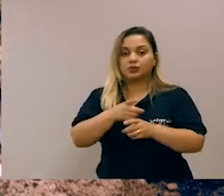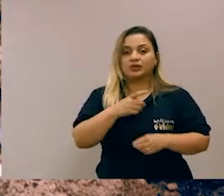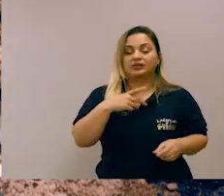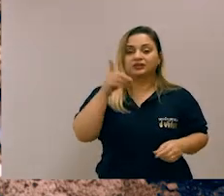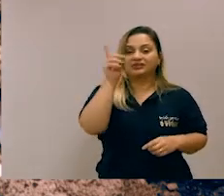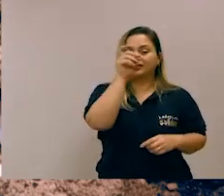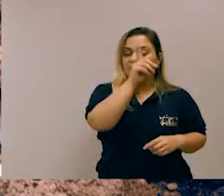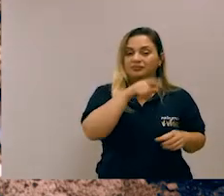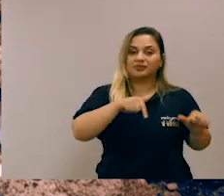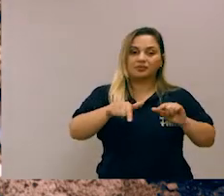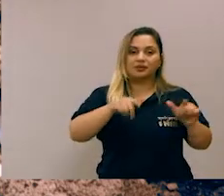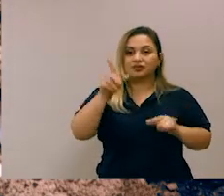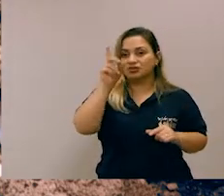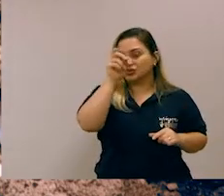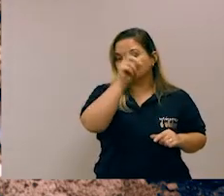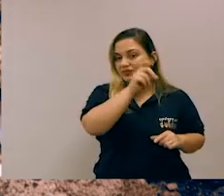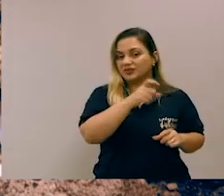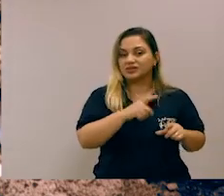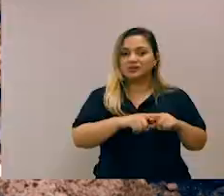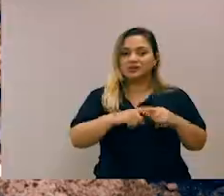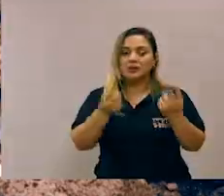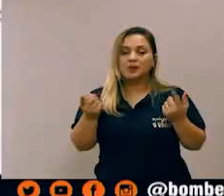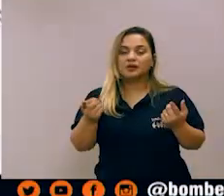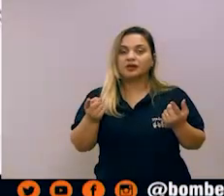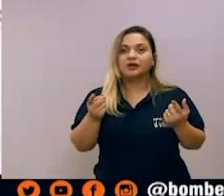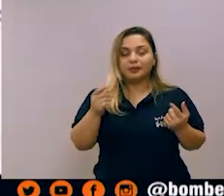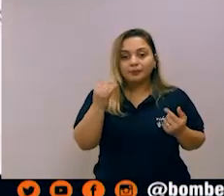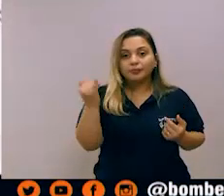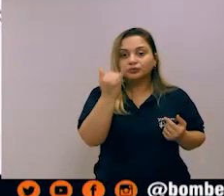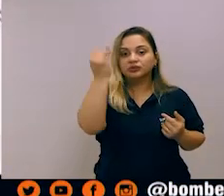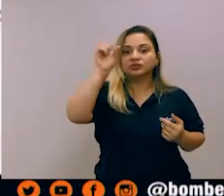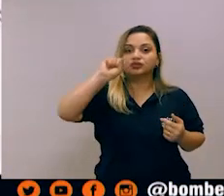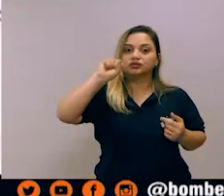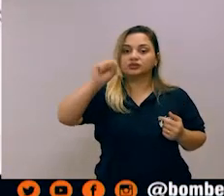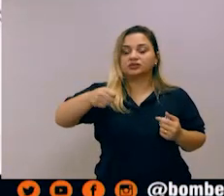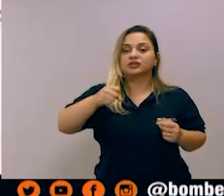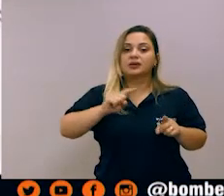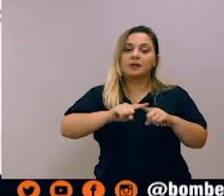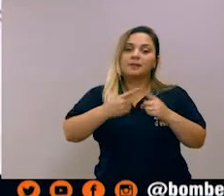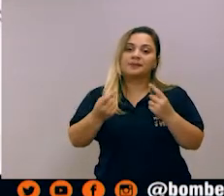saying that this is not important, okay? But we needed to be more effective. And so